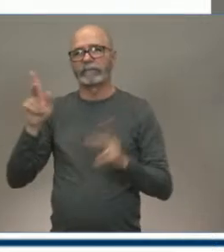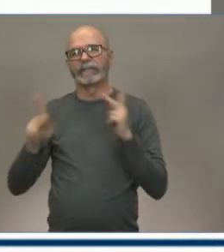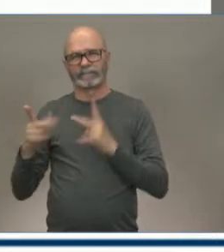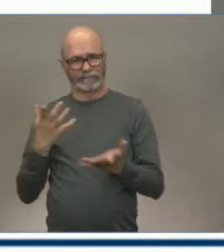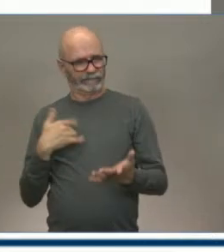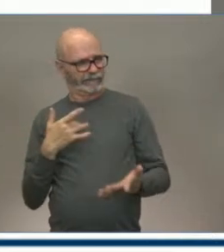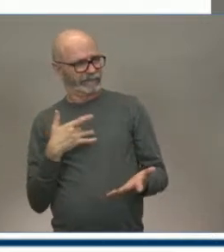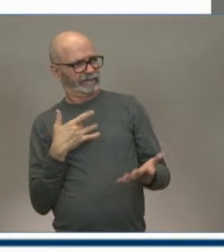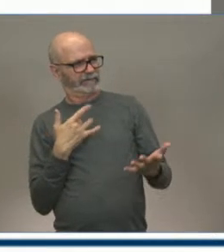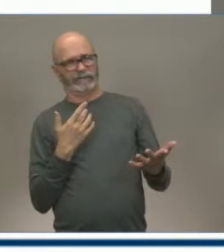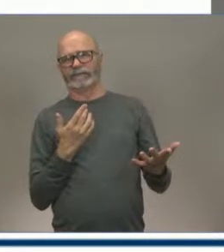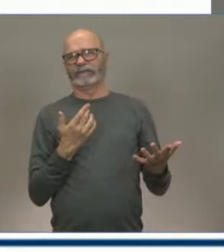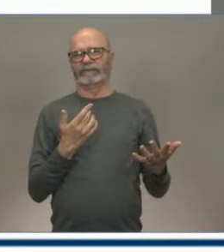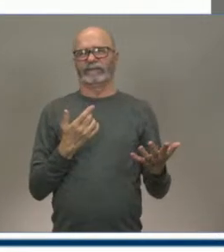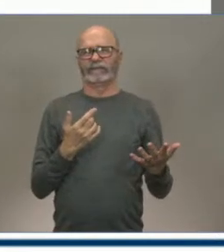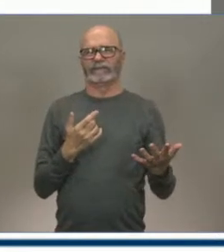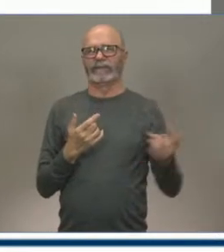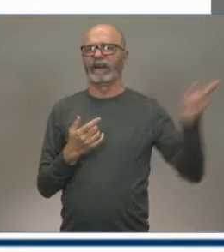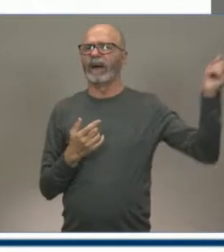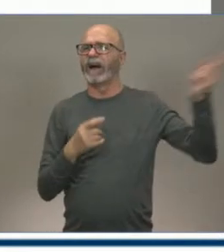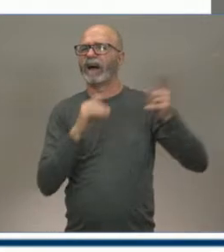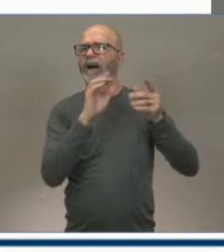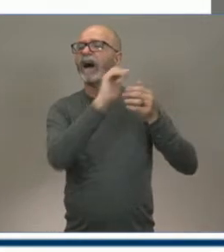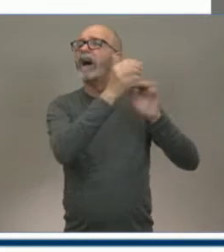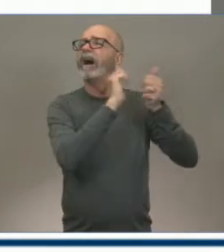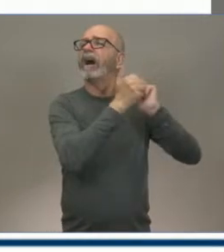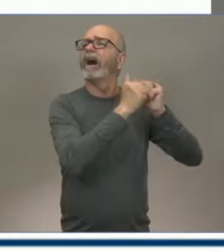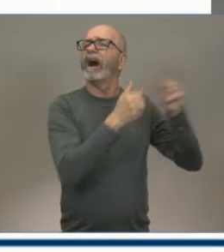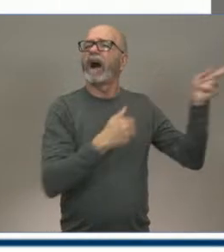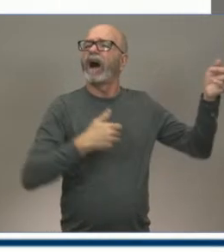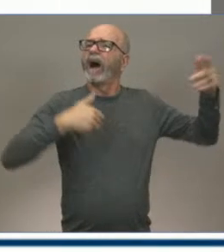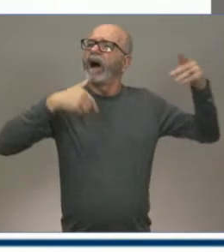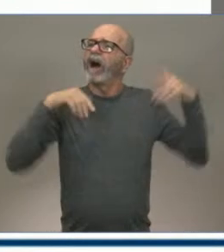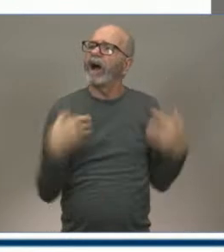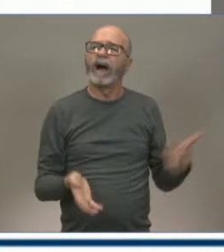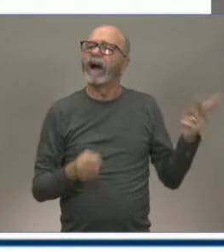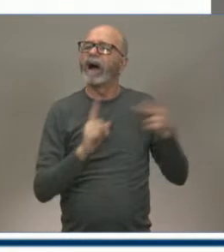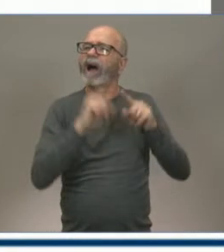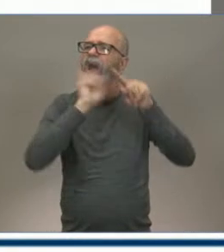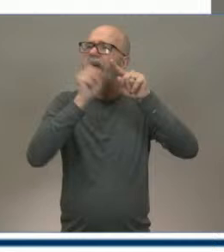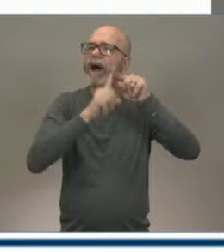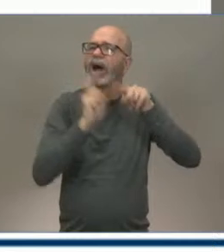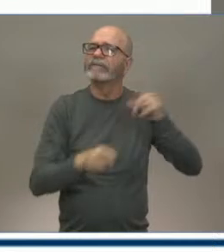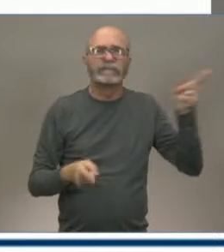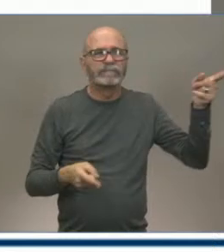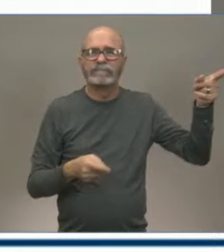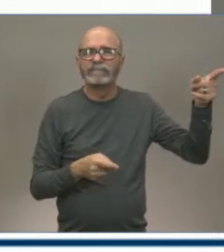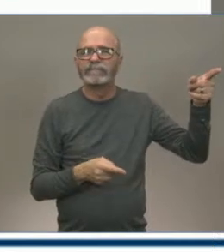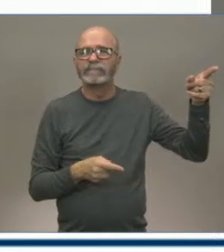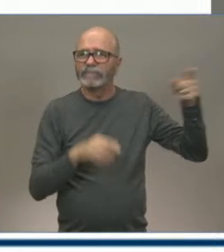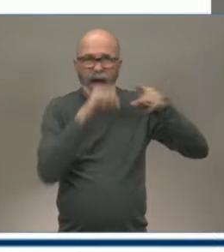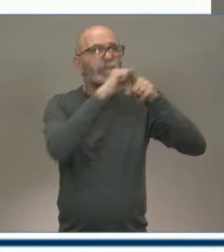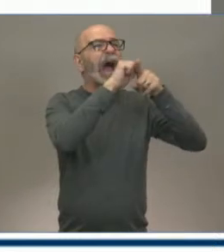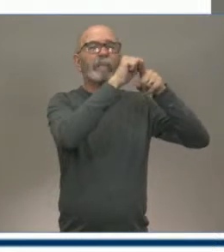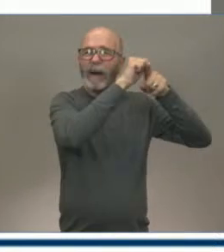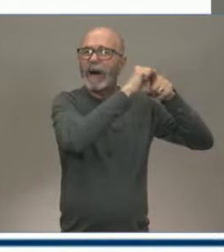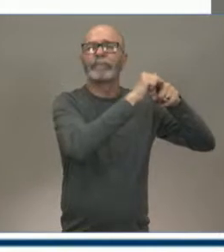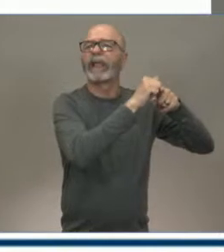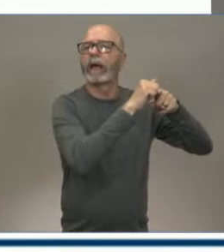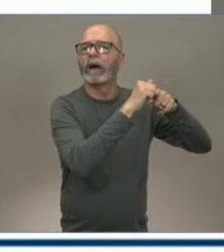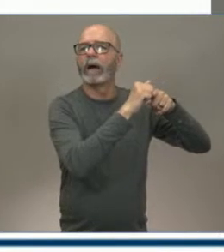physical activity was allowed, but we weren't allowing music at all. And so we've worked with our colleagues in education